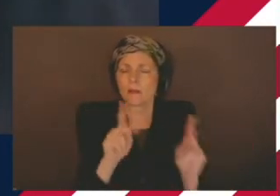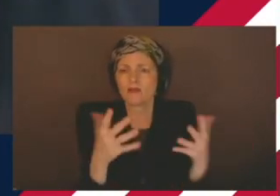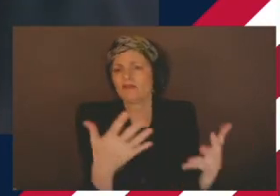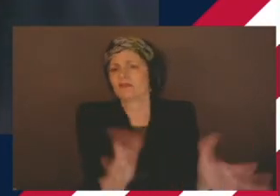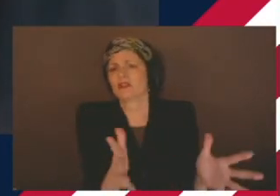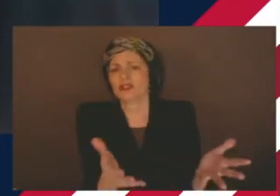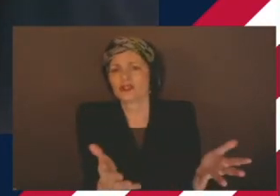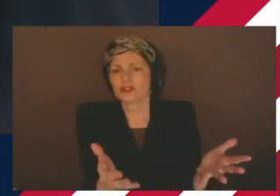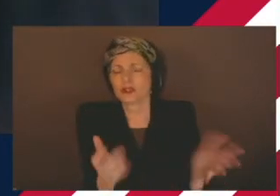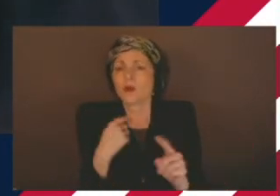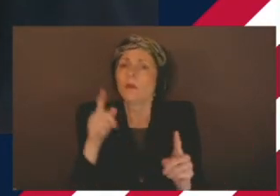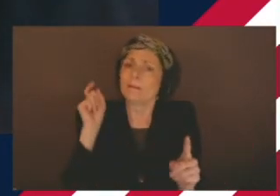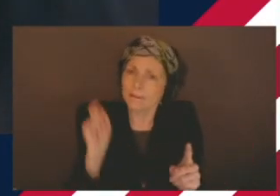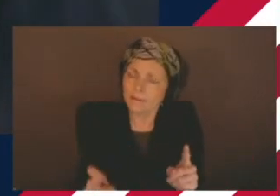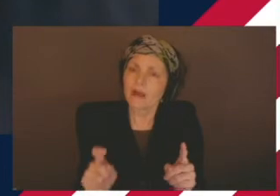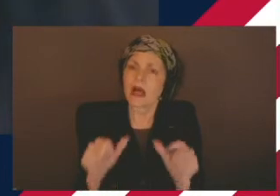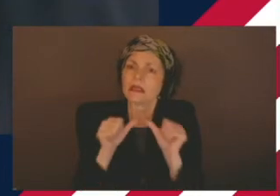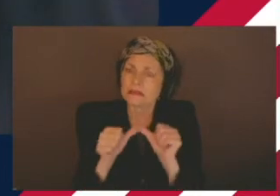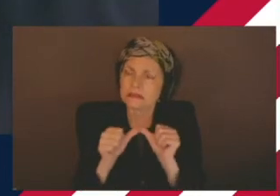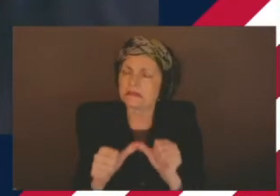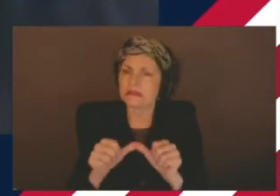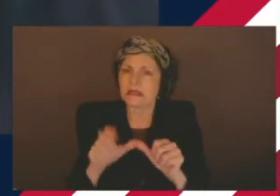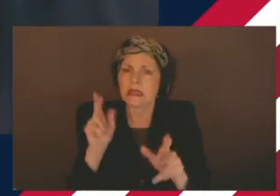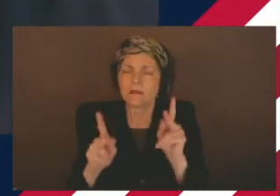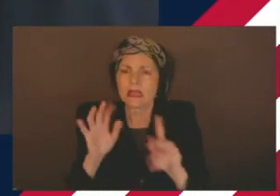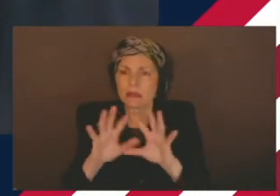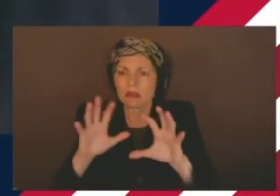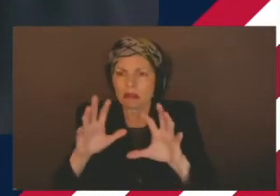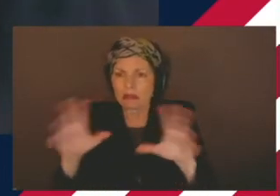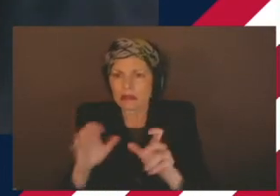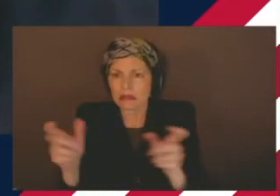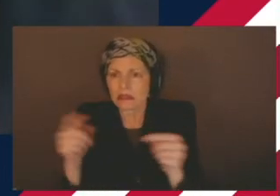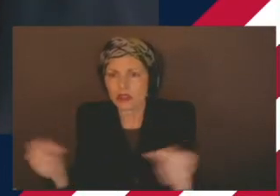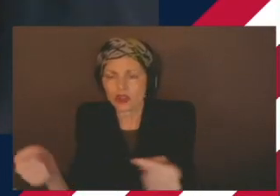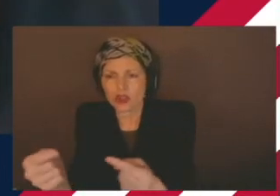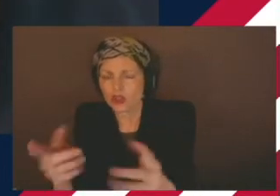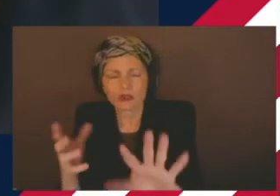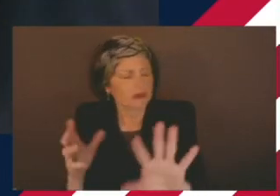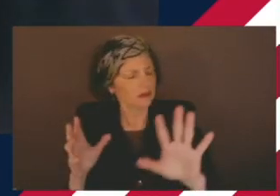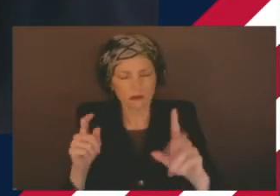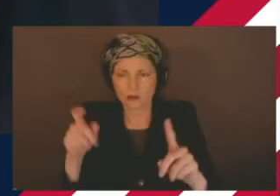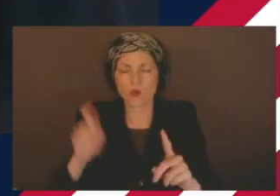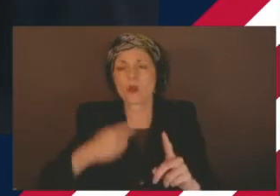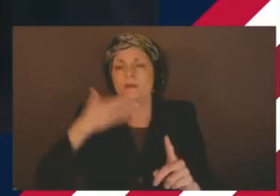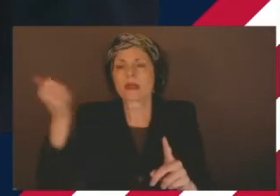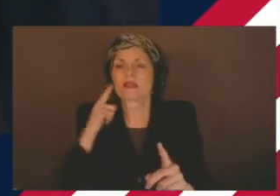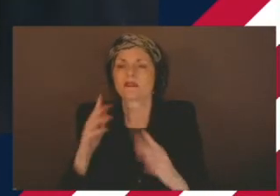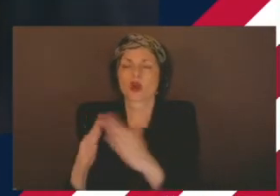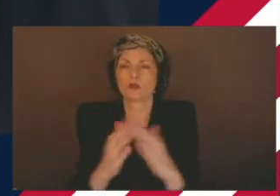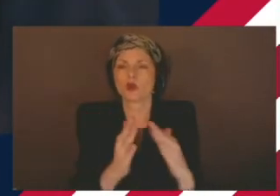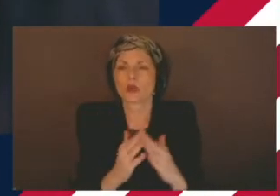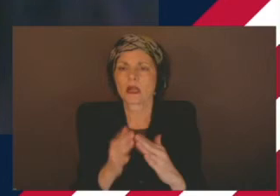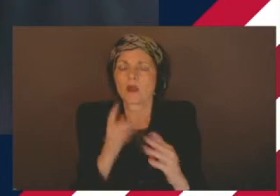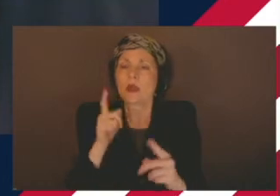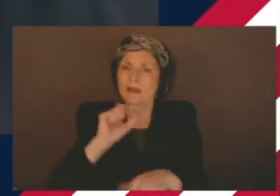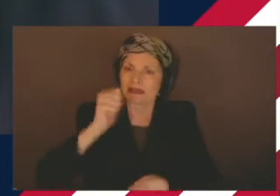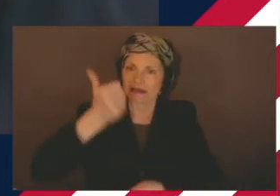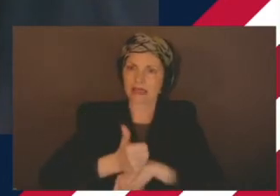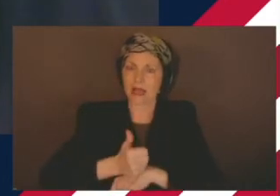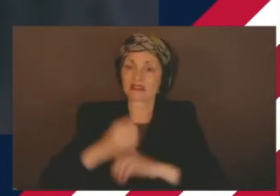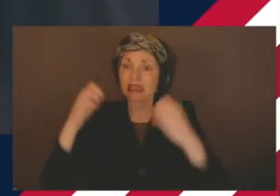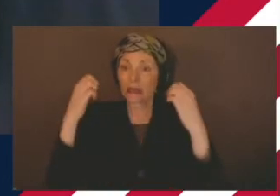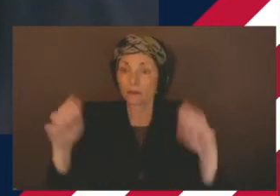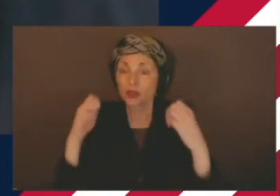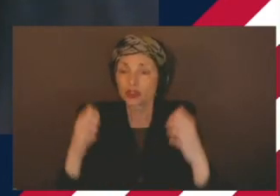and mass incarceration toward community needs. We must establish an emergency National Truth Commission on